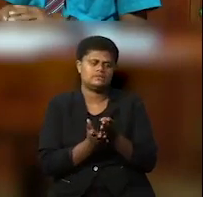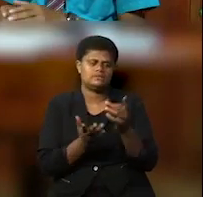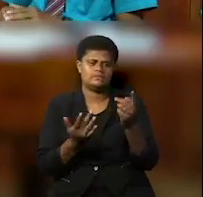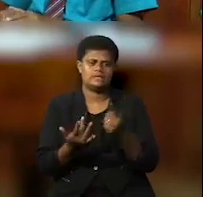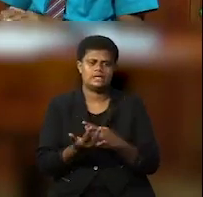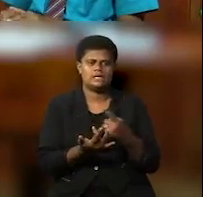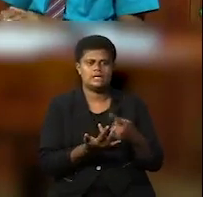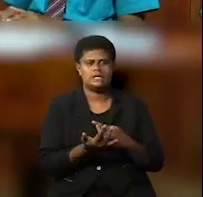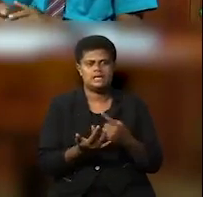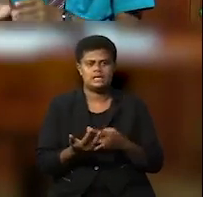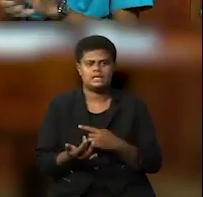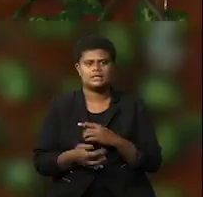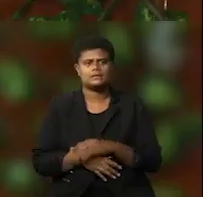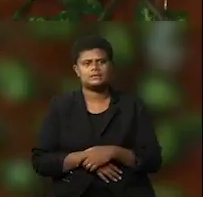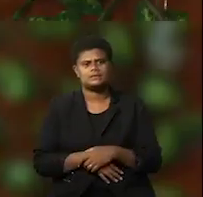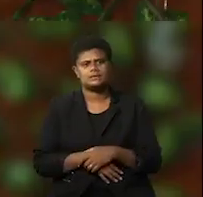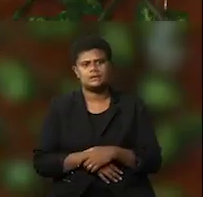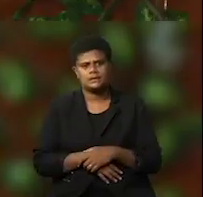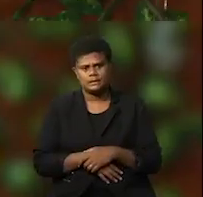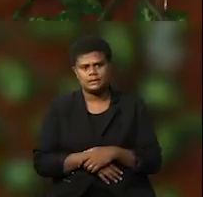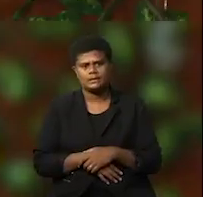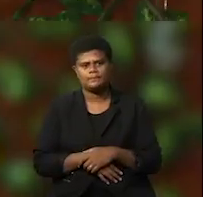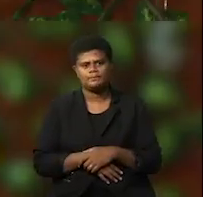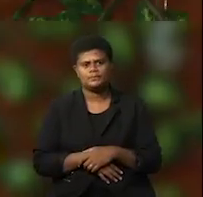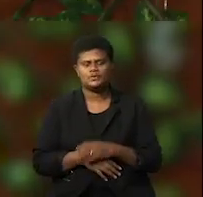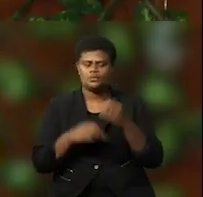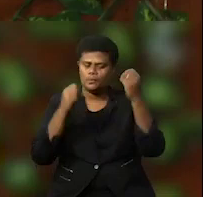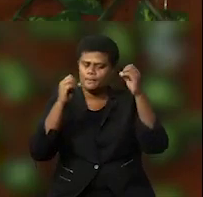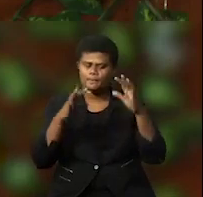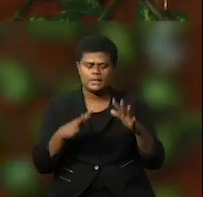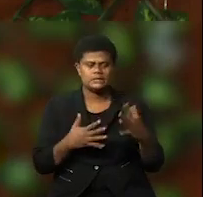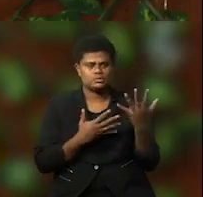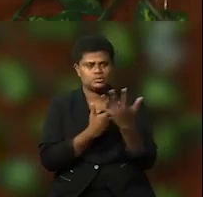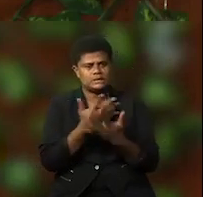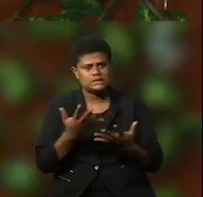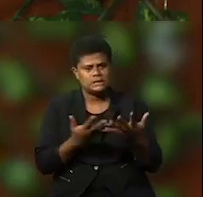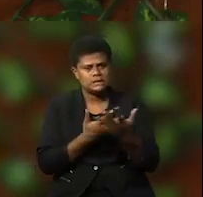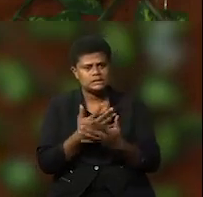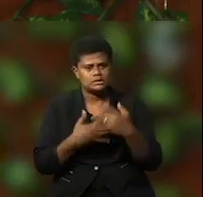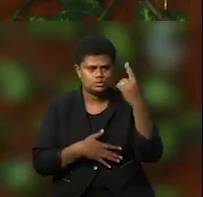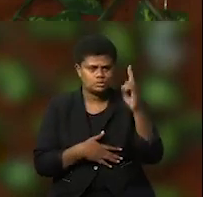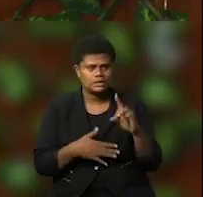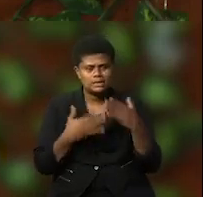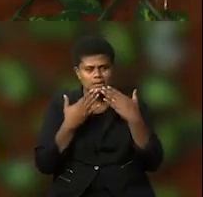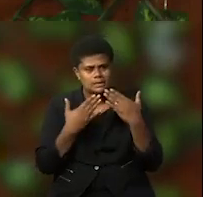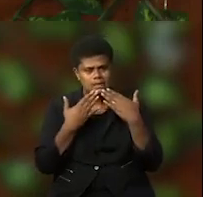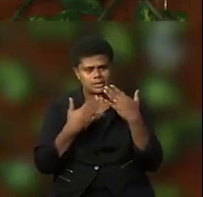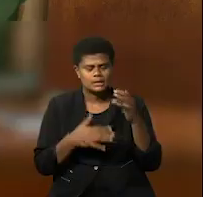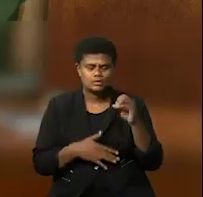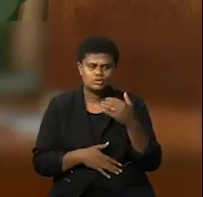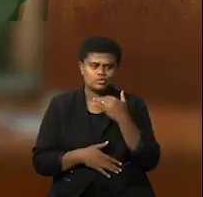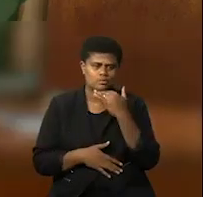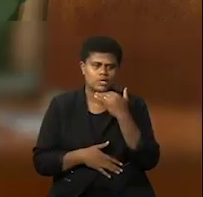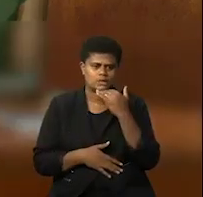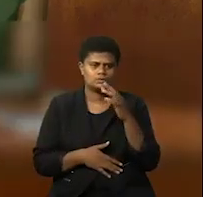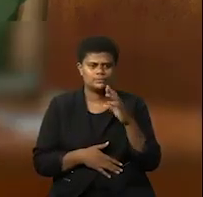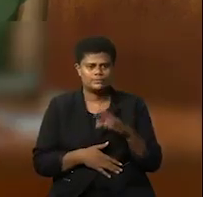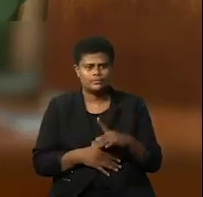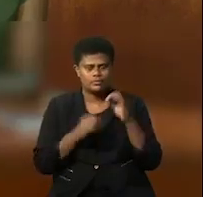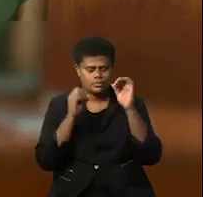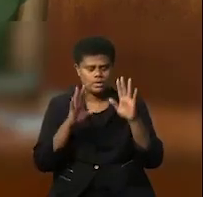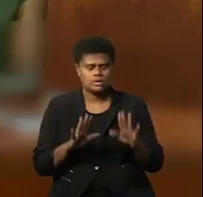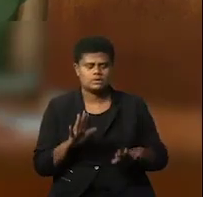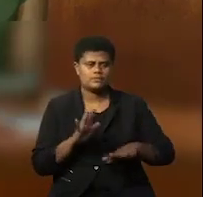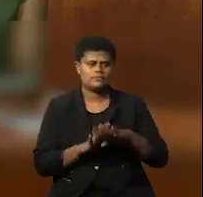others. Amen. Amen. We believe that we've been blessed with our discussions today, and thank you so much for those wonderful thoughts. Let